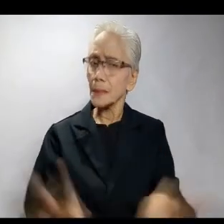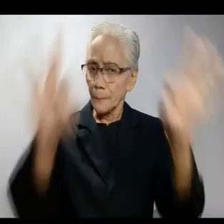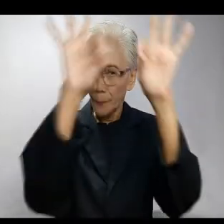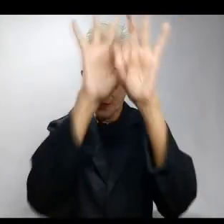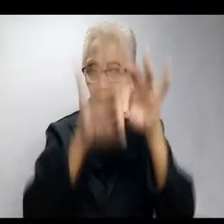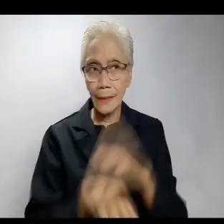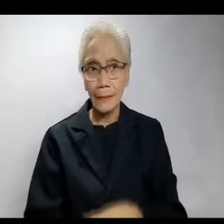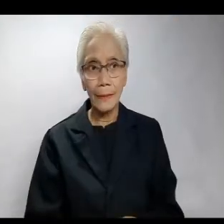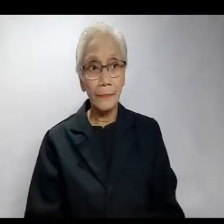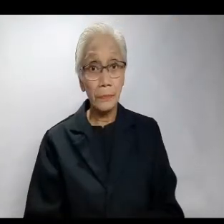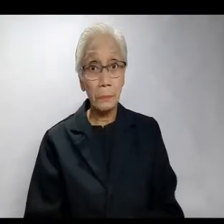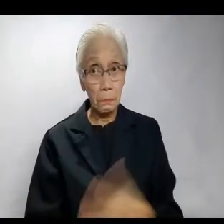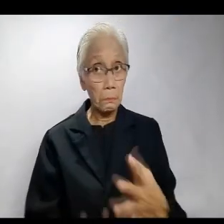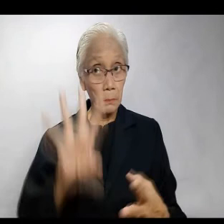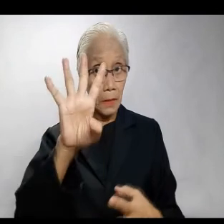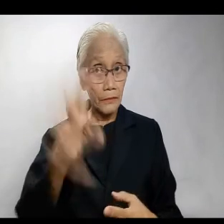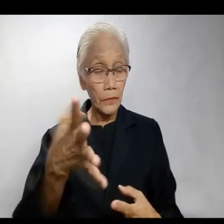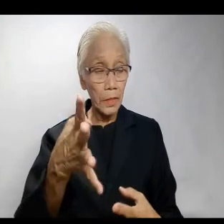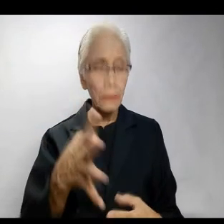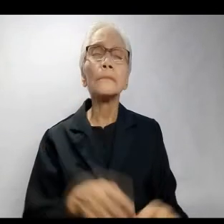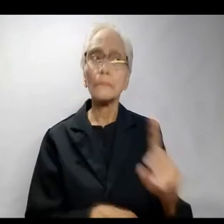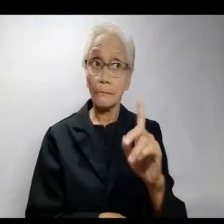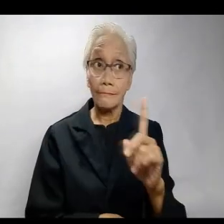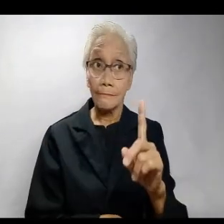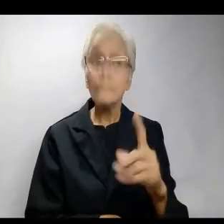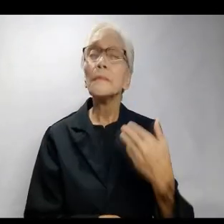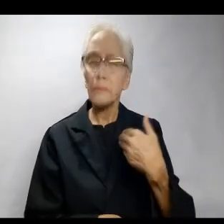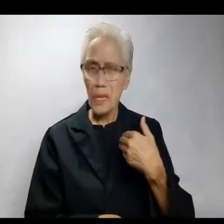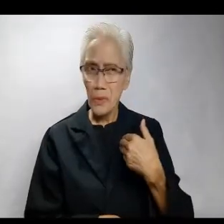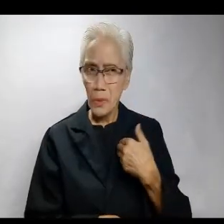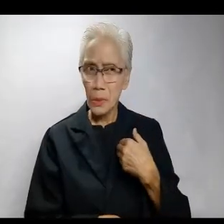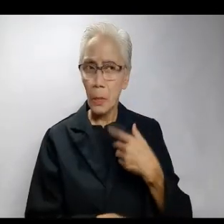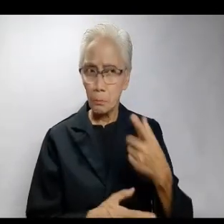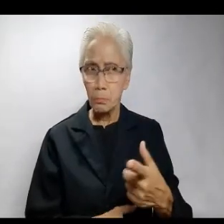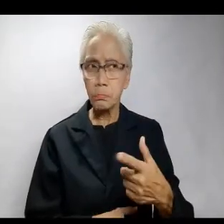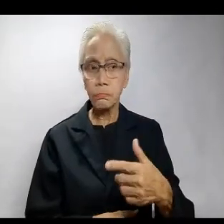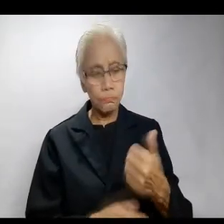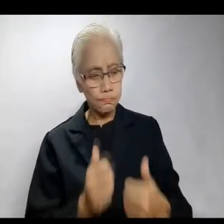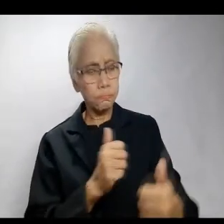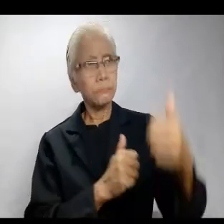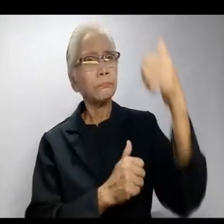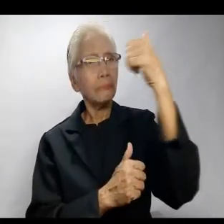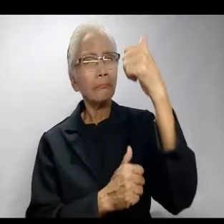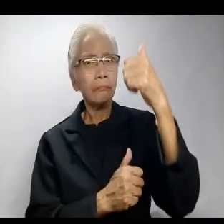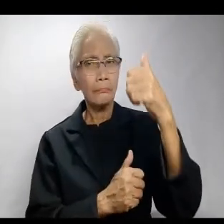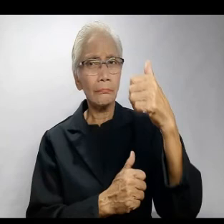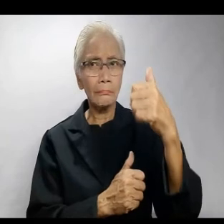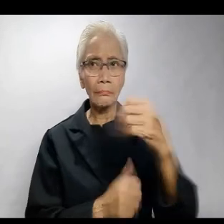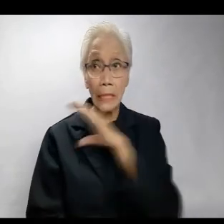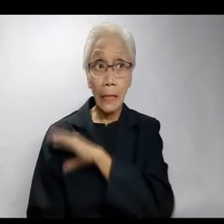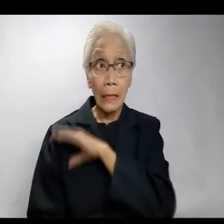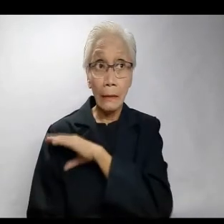it's my time that matters. The fourth mark is he has a